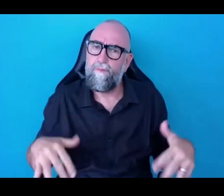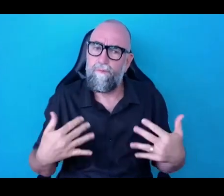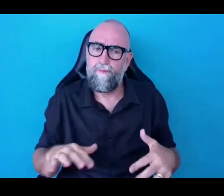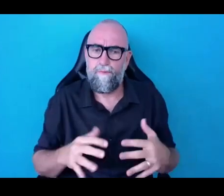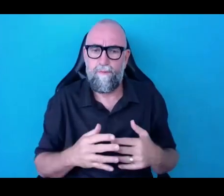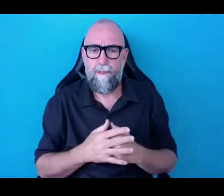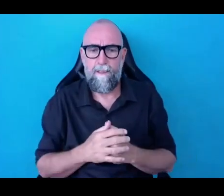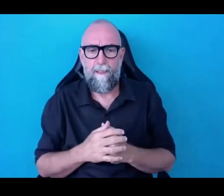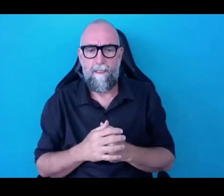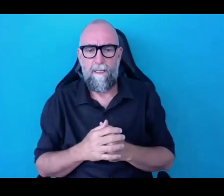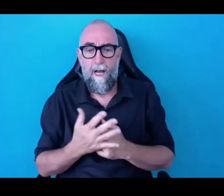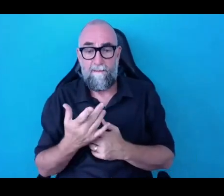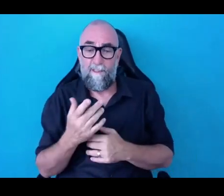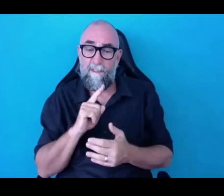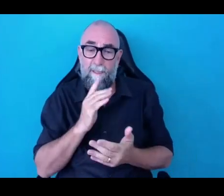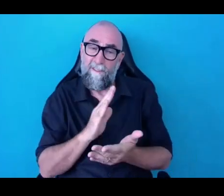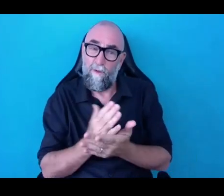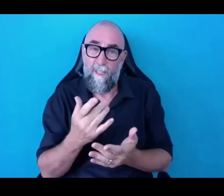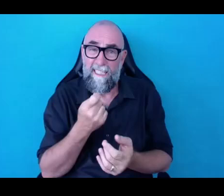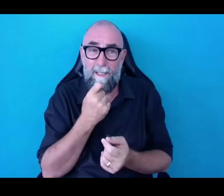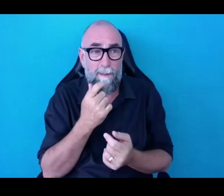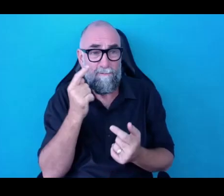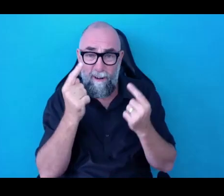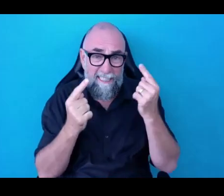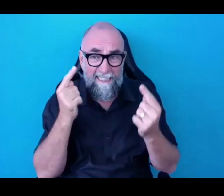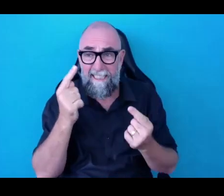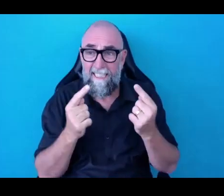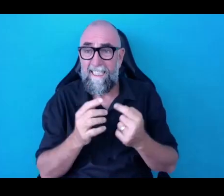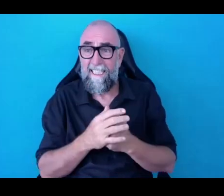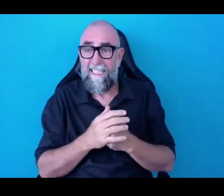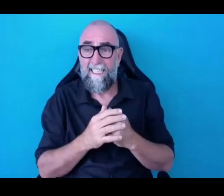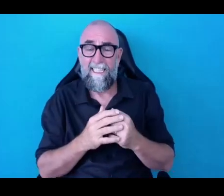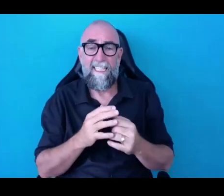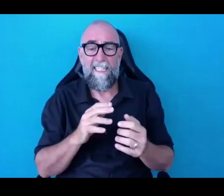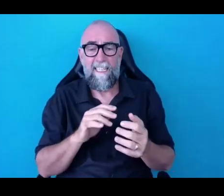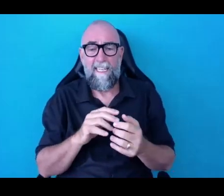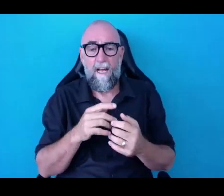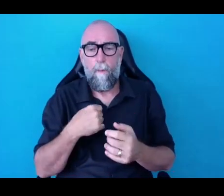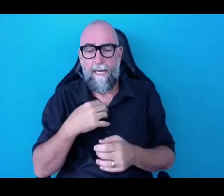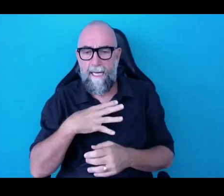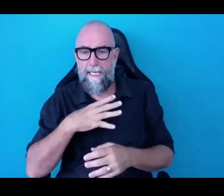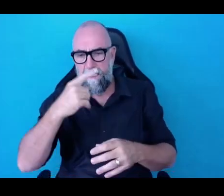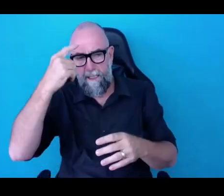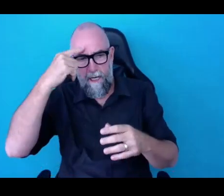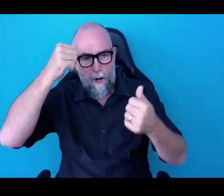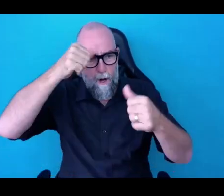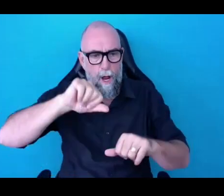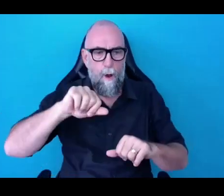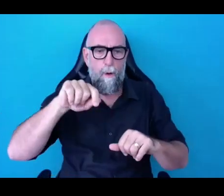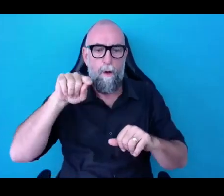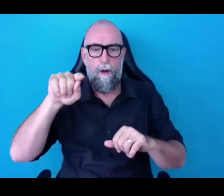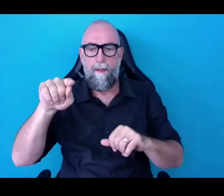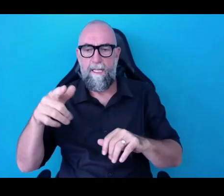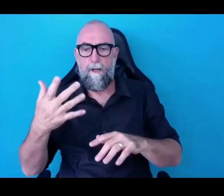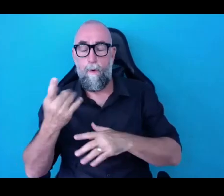with mandatory Indigenous education and the percentage of marks that makes up the amount of students that don't engage. Yeah. They just